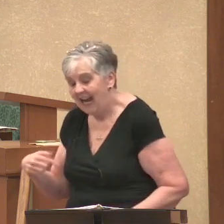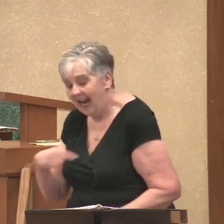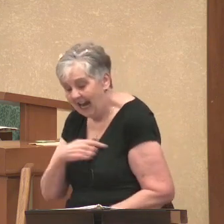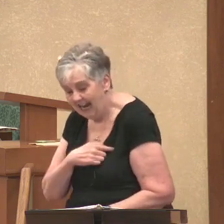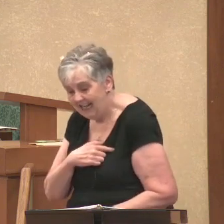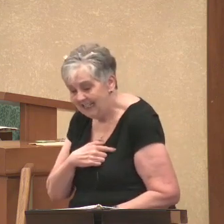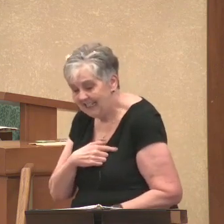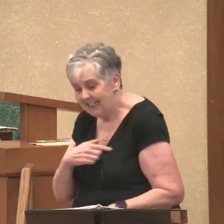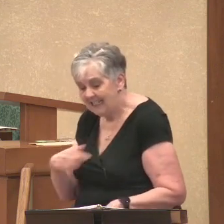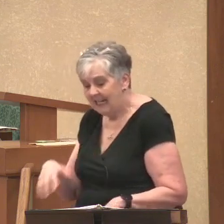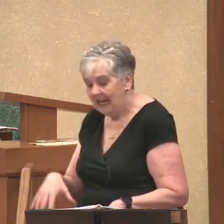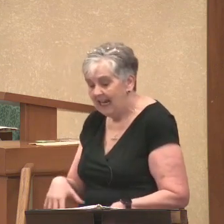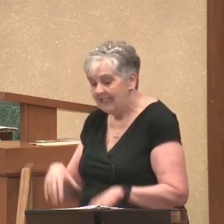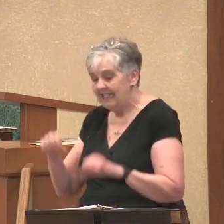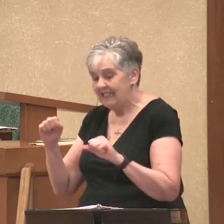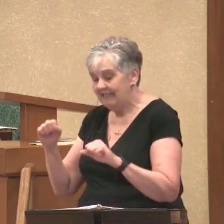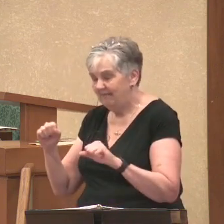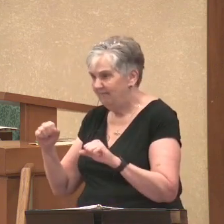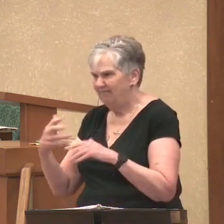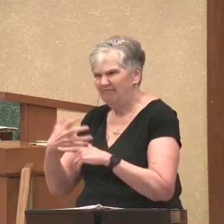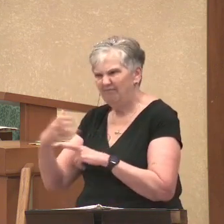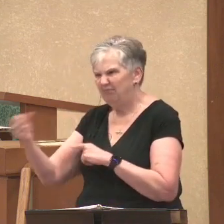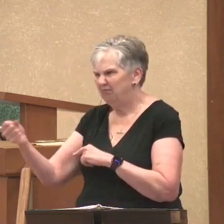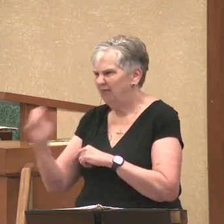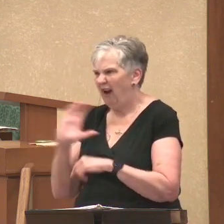and taking our punishment away